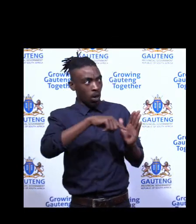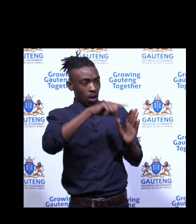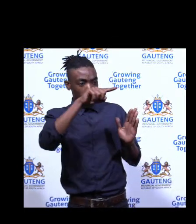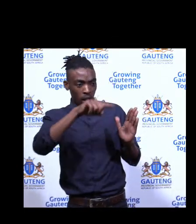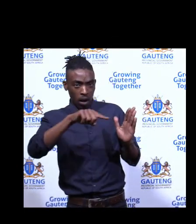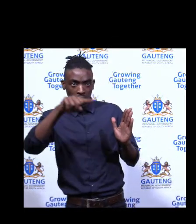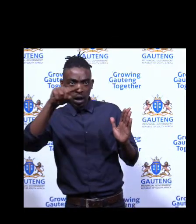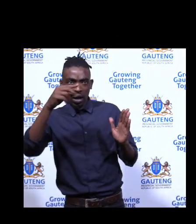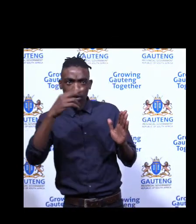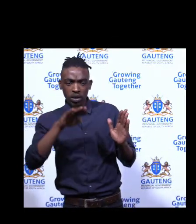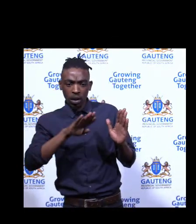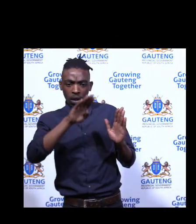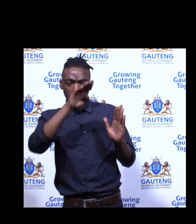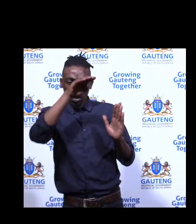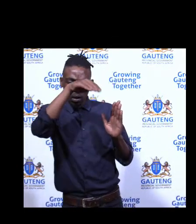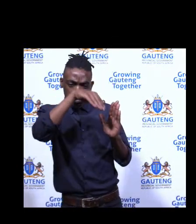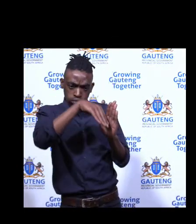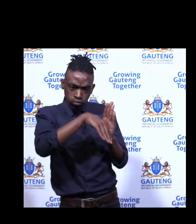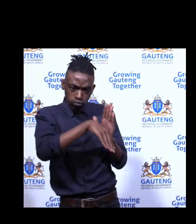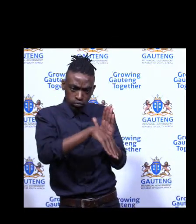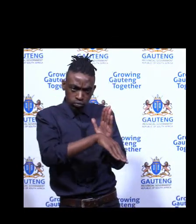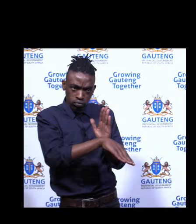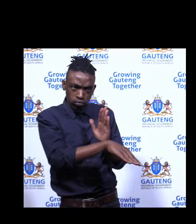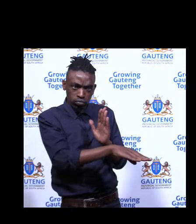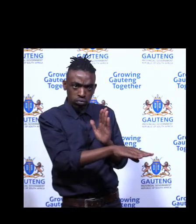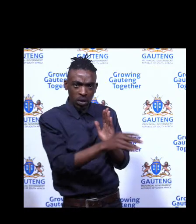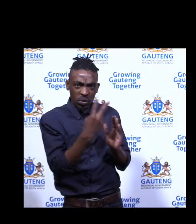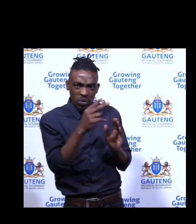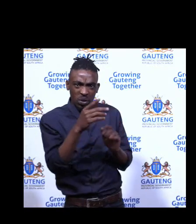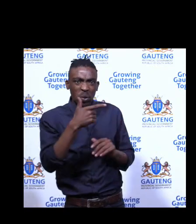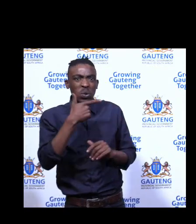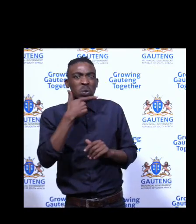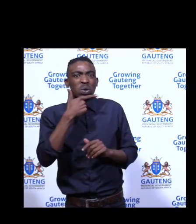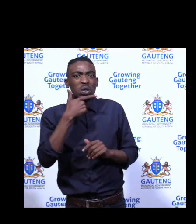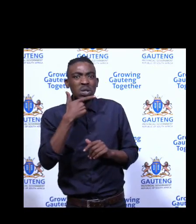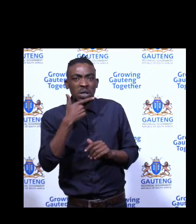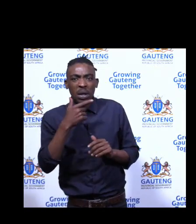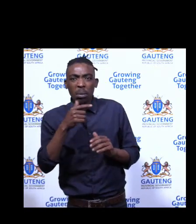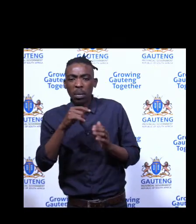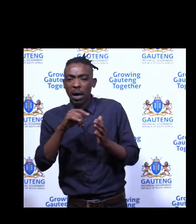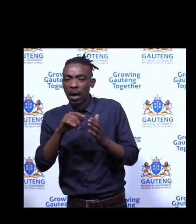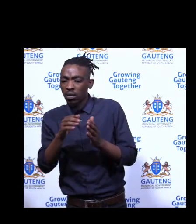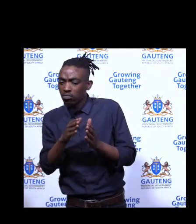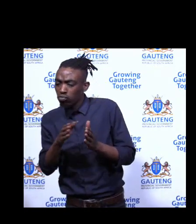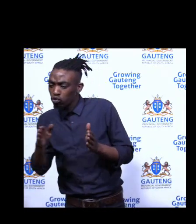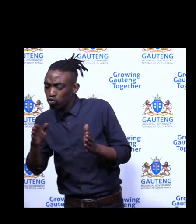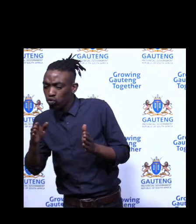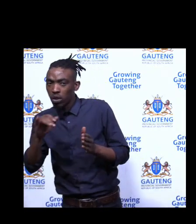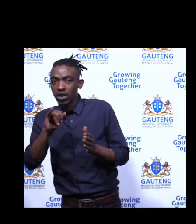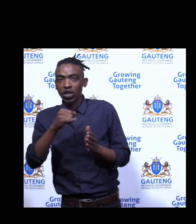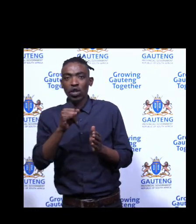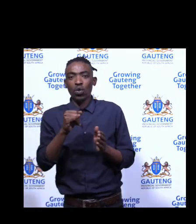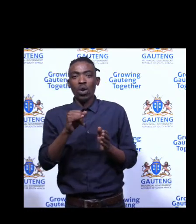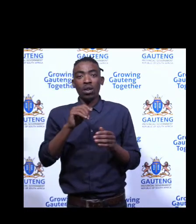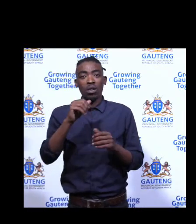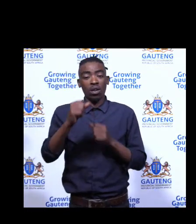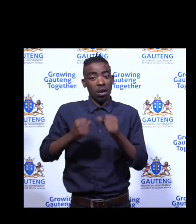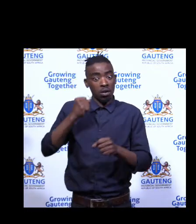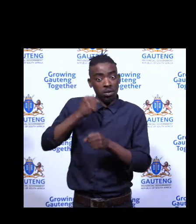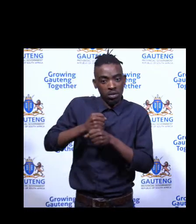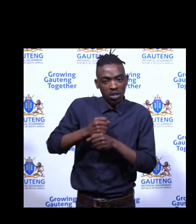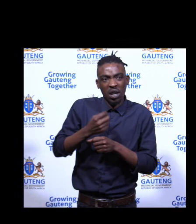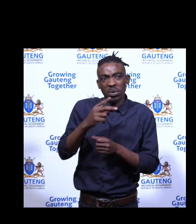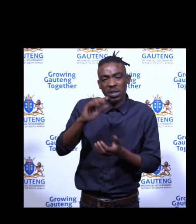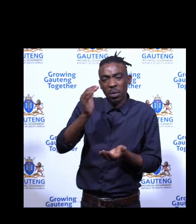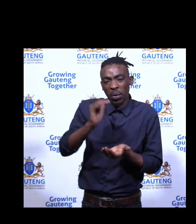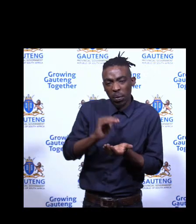curves down in the optimistic scenario around December, January of next year. Now, you